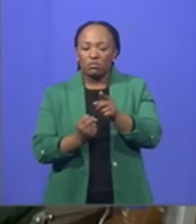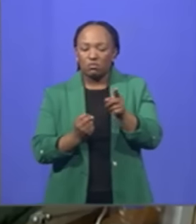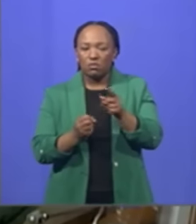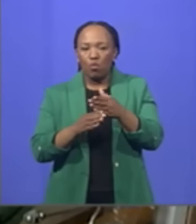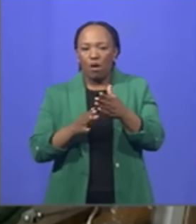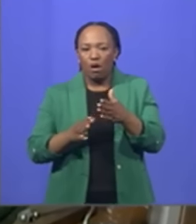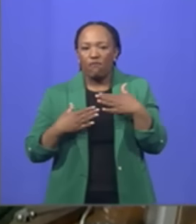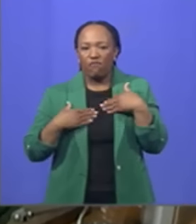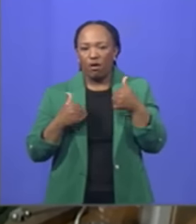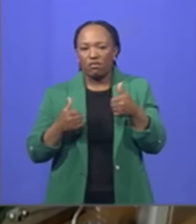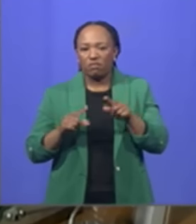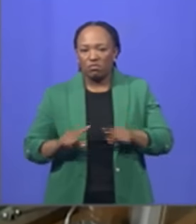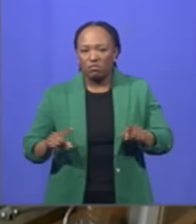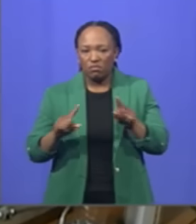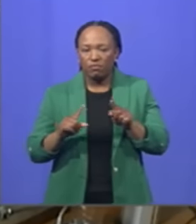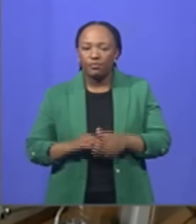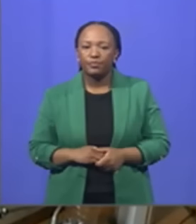maphelo.